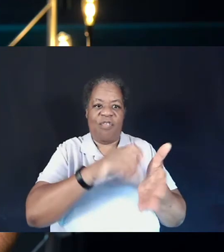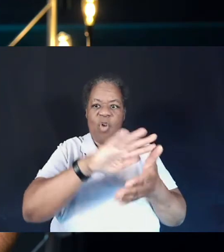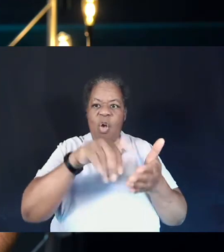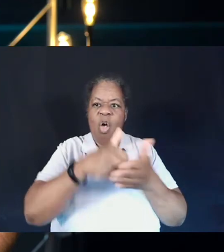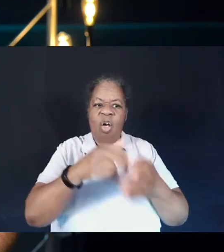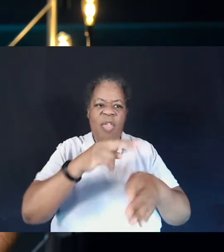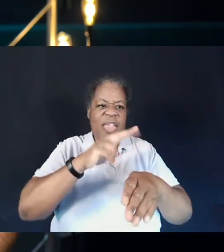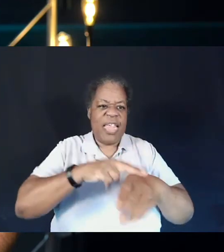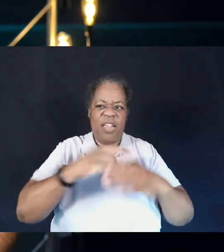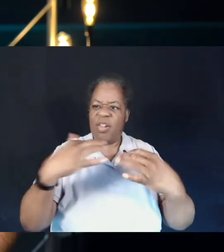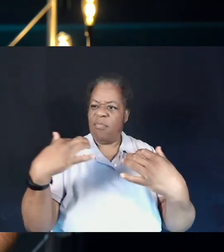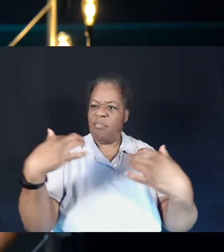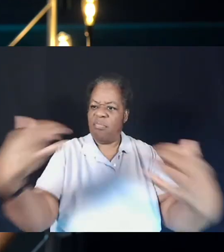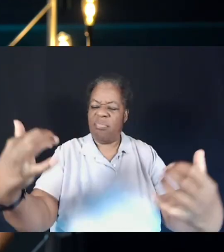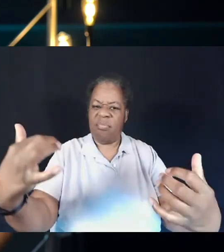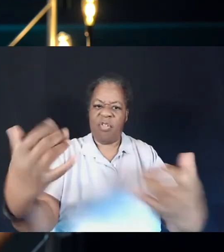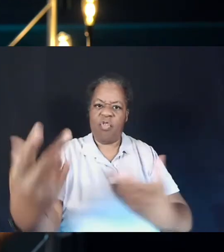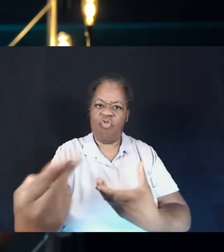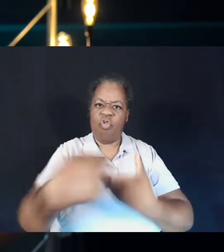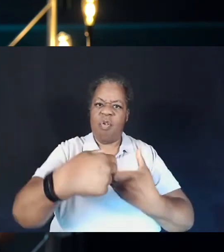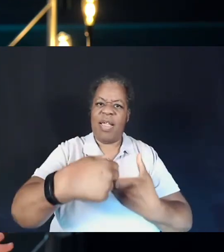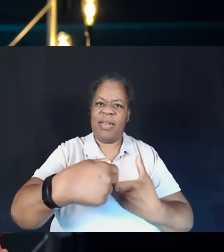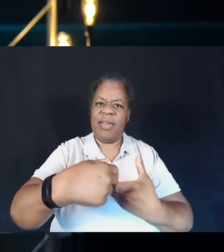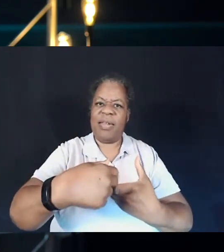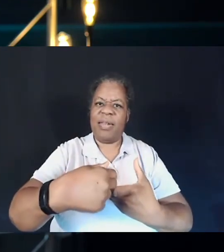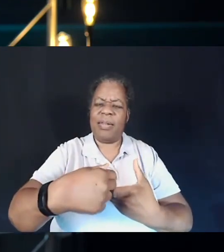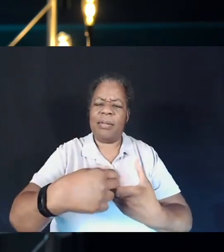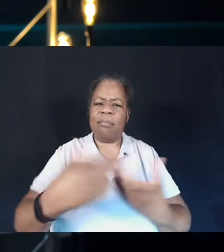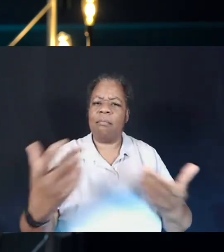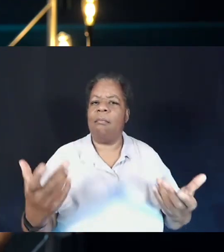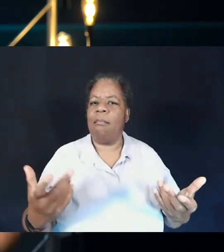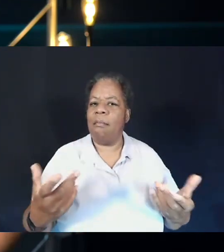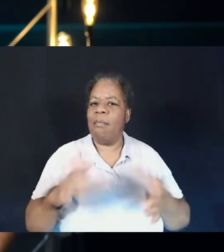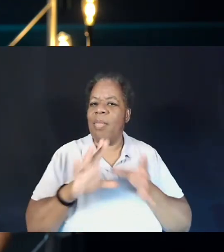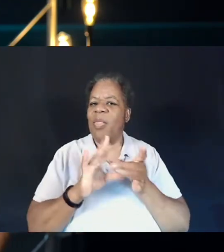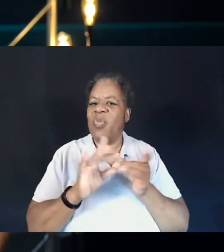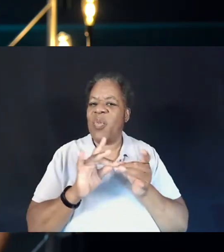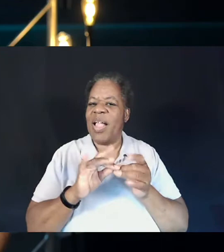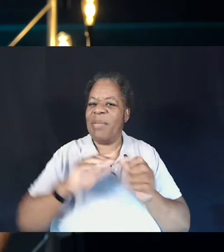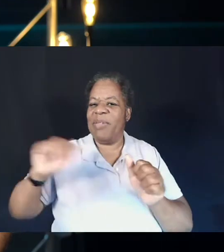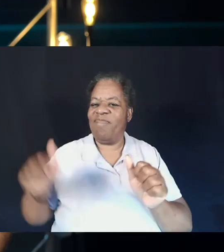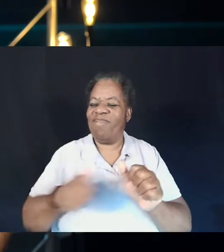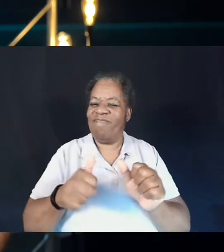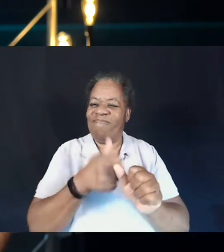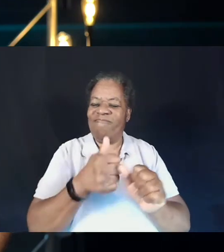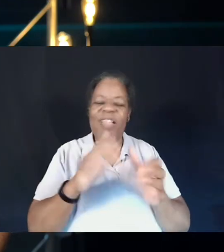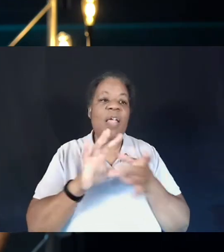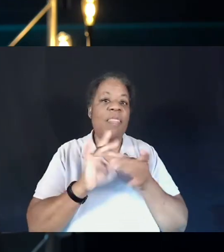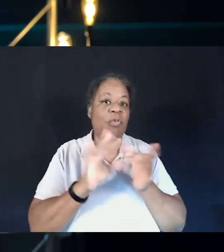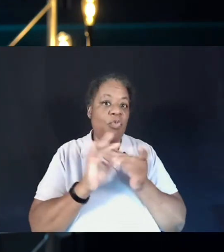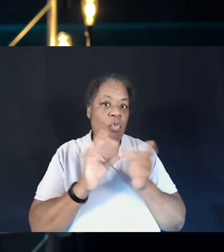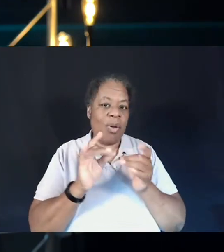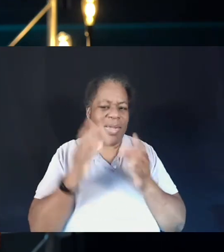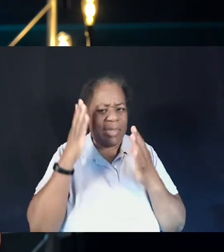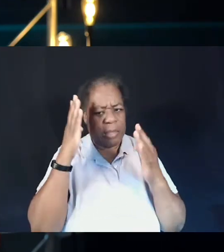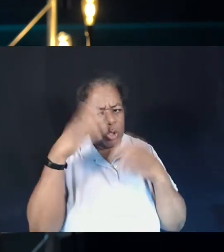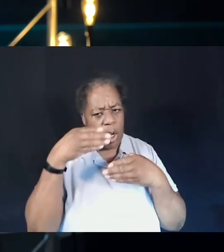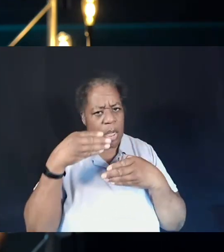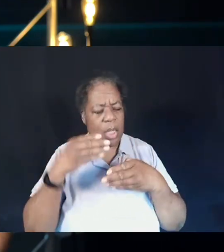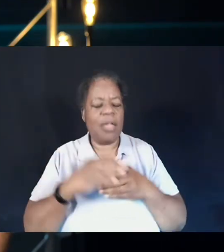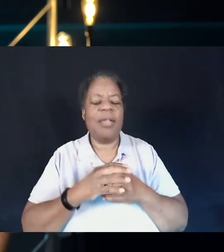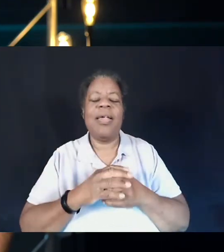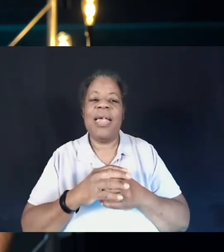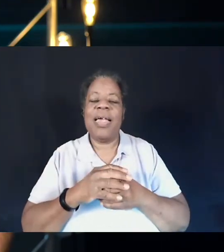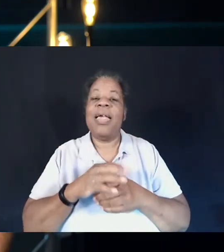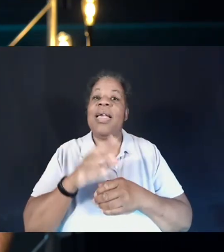in. All right, so what's the story? Let me catch you up real quick. The story, it's pretty dark. David had many wives,